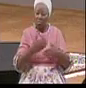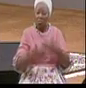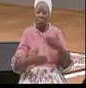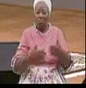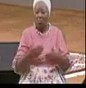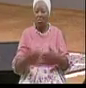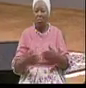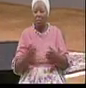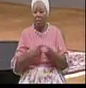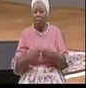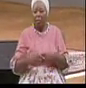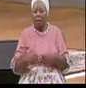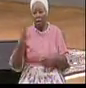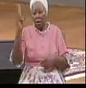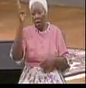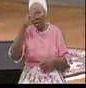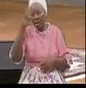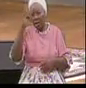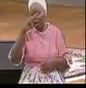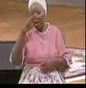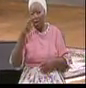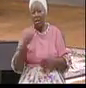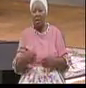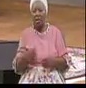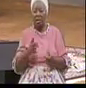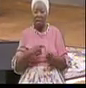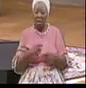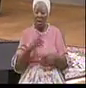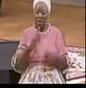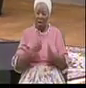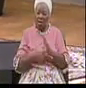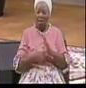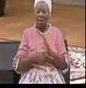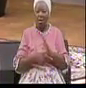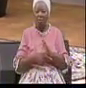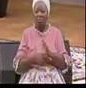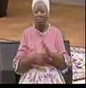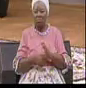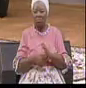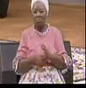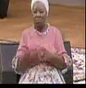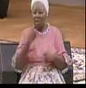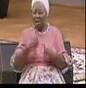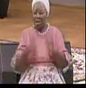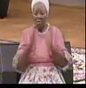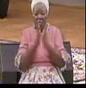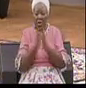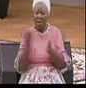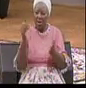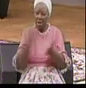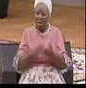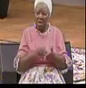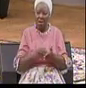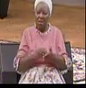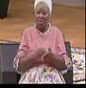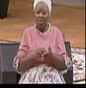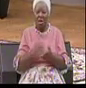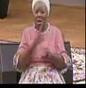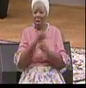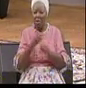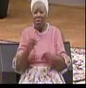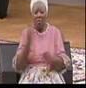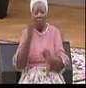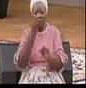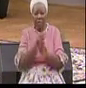carelessness, by and by prayerlessness, by and by faithlessness,